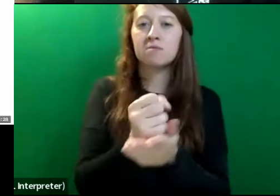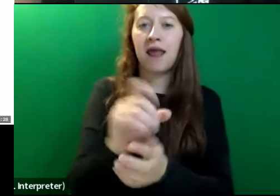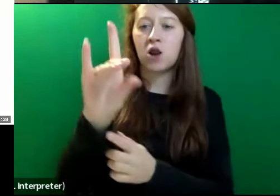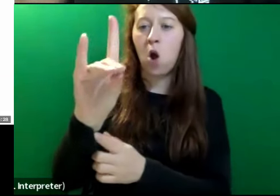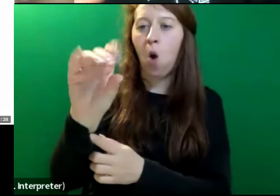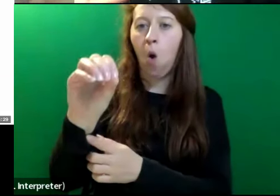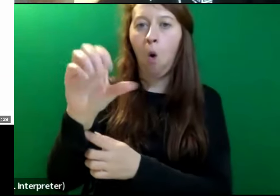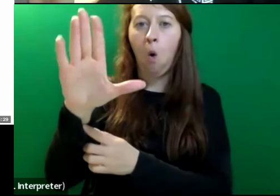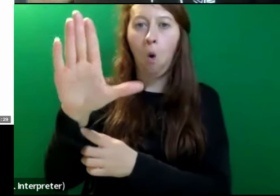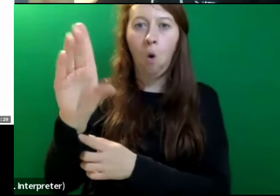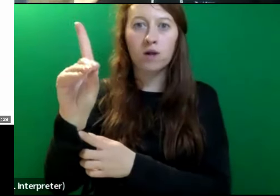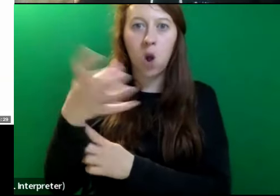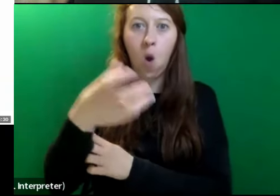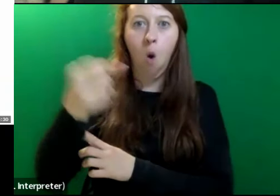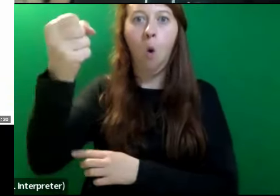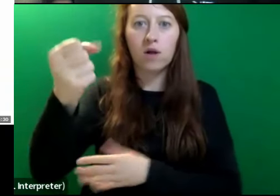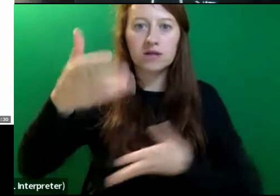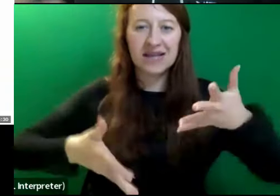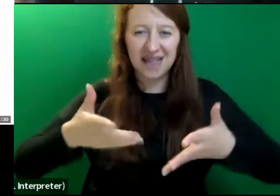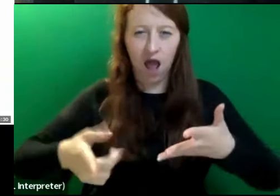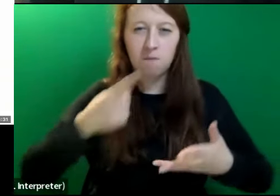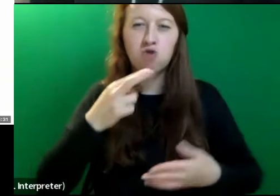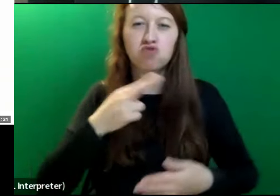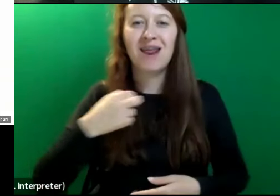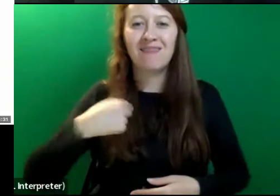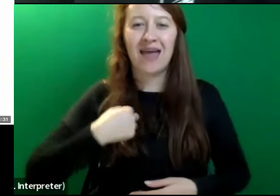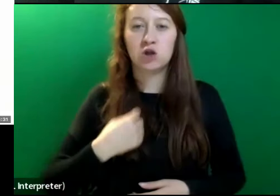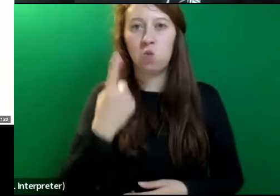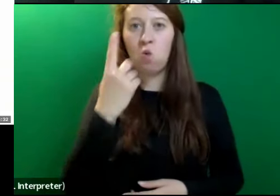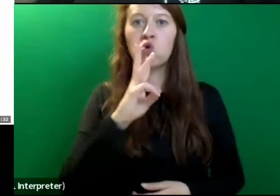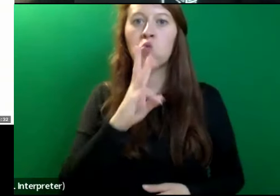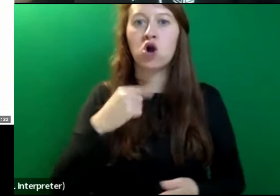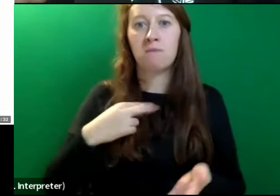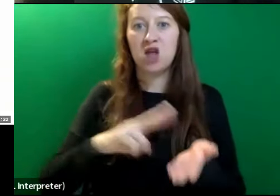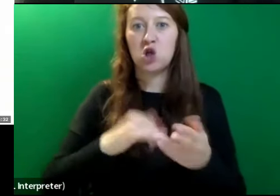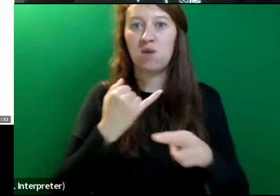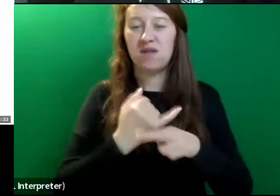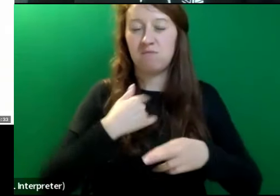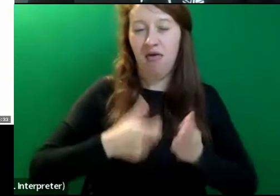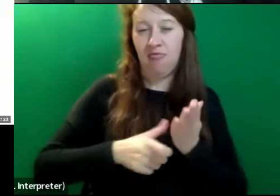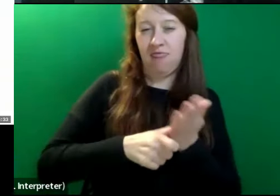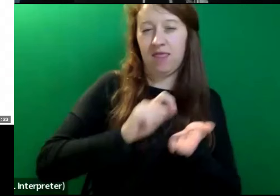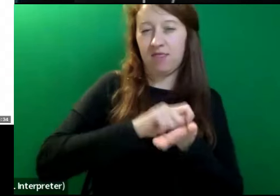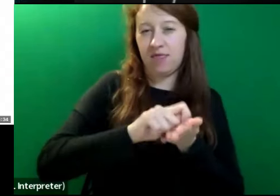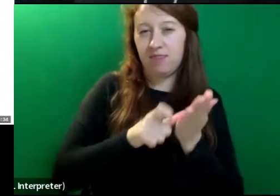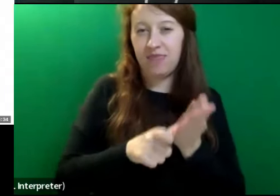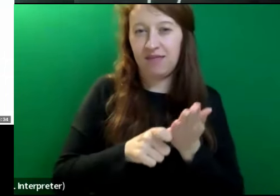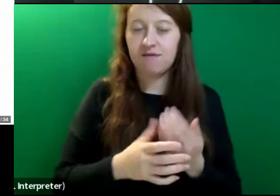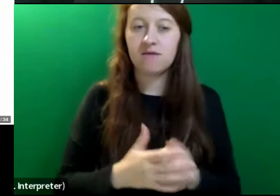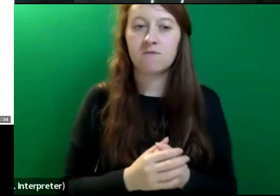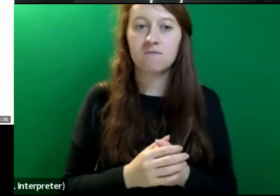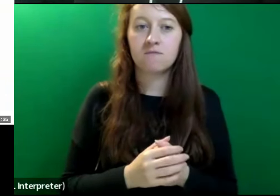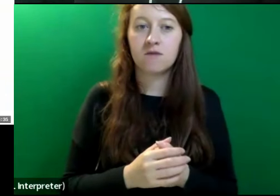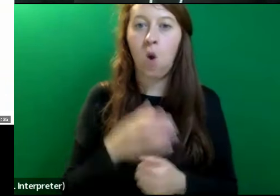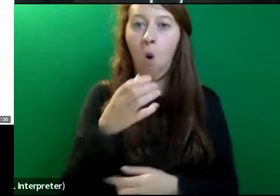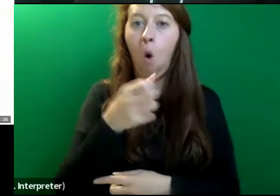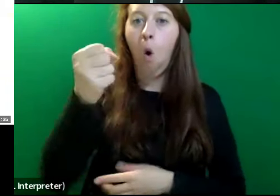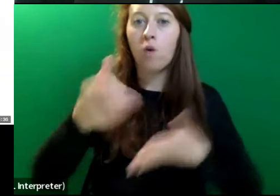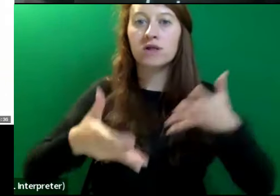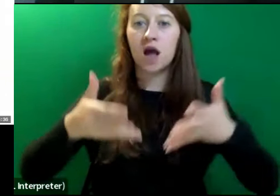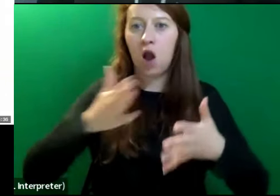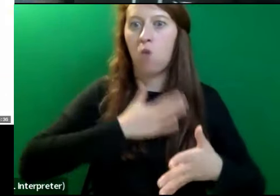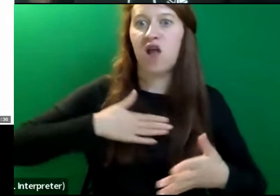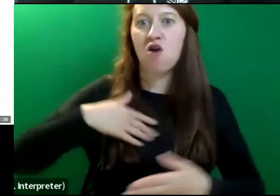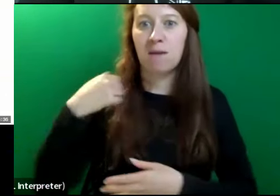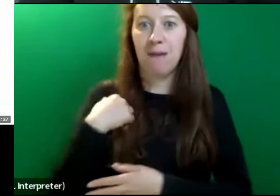a term that I used in my thesis. So hold signs are signs. Sorry, my light is